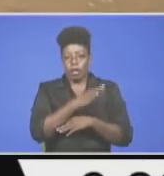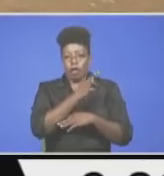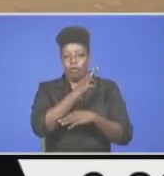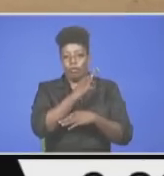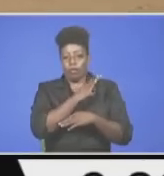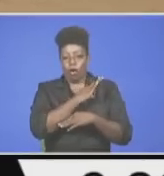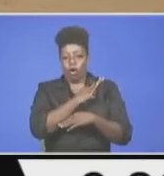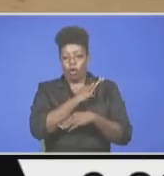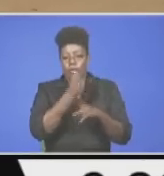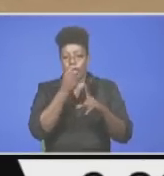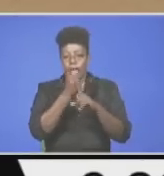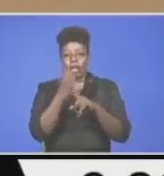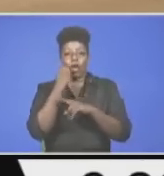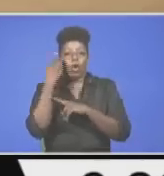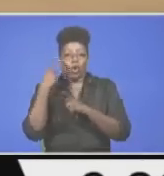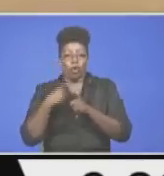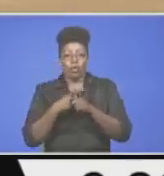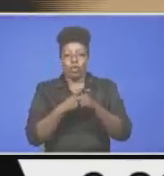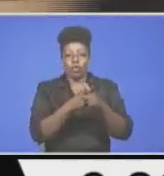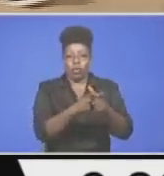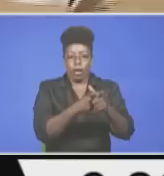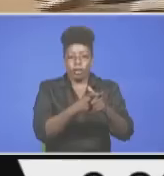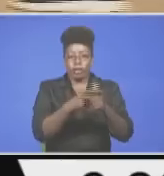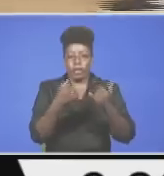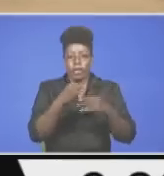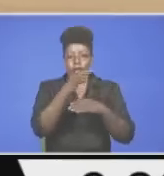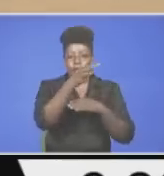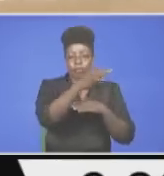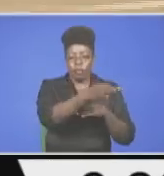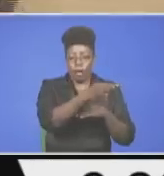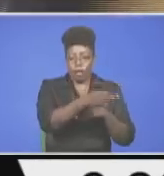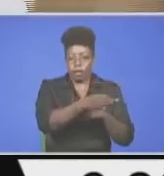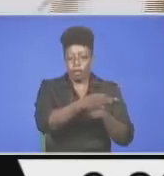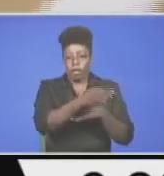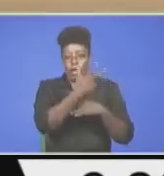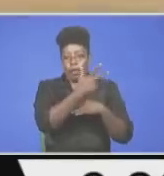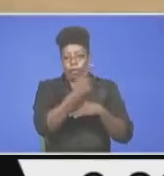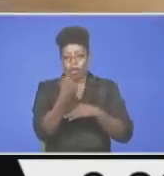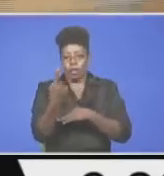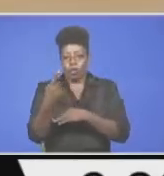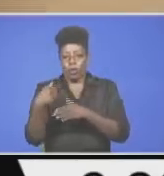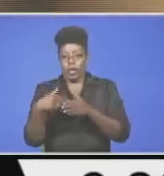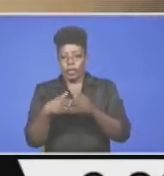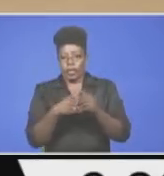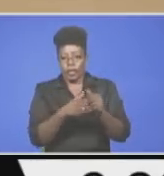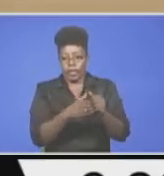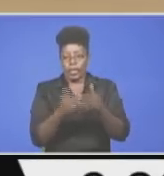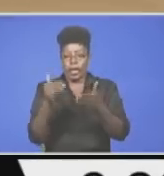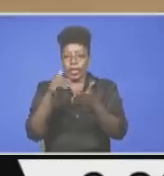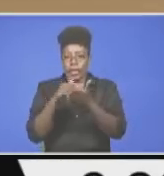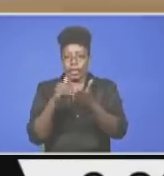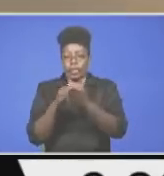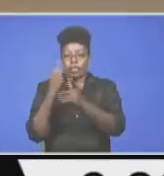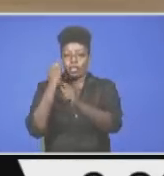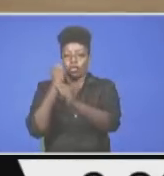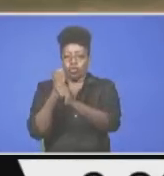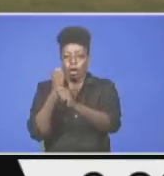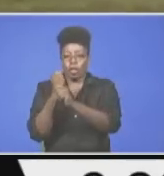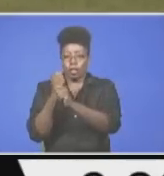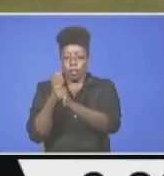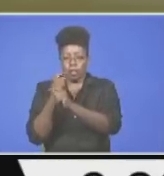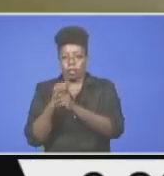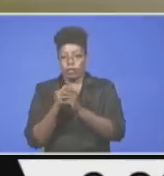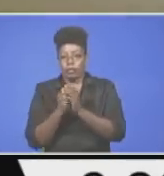home run to put away Game 4, and the Hitmen now hold a commanding 3-1 lead on the Commando Security Truckers as they look to close out the